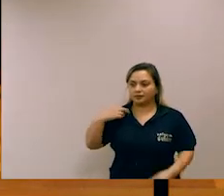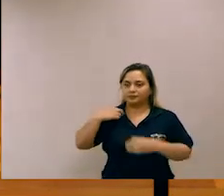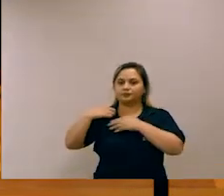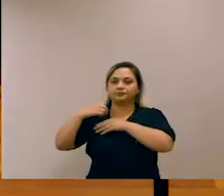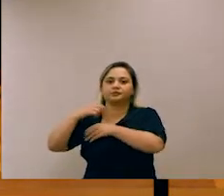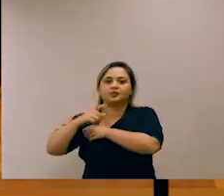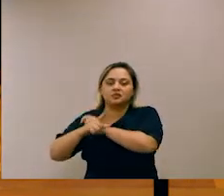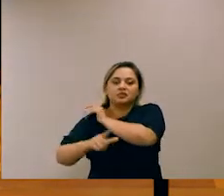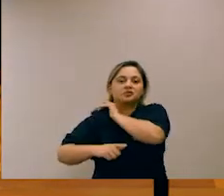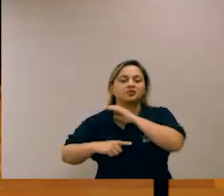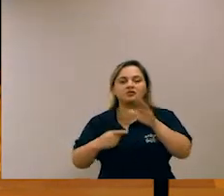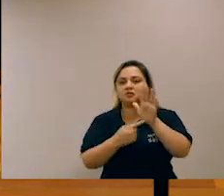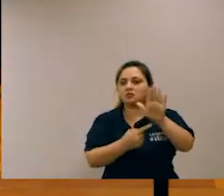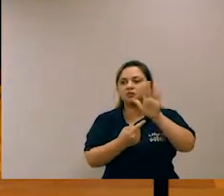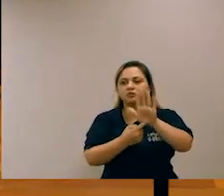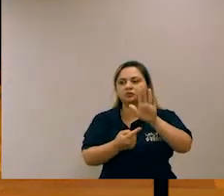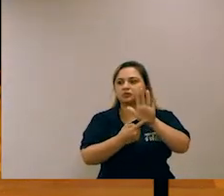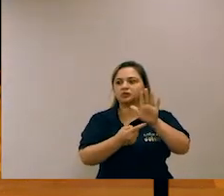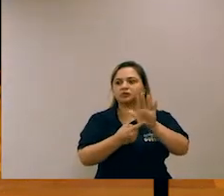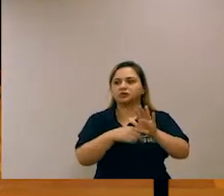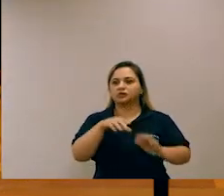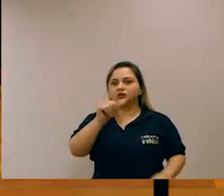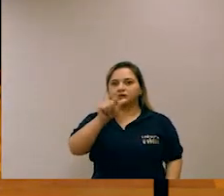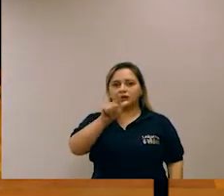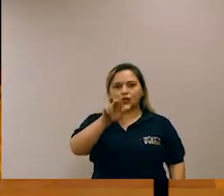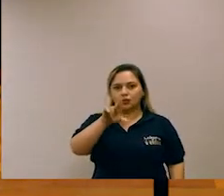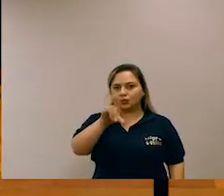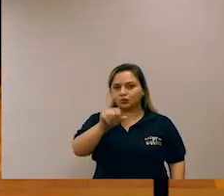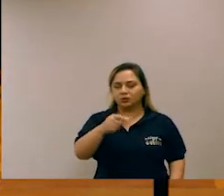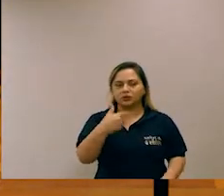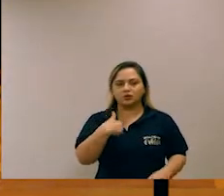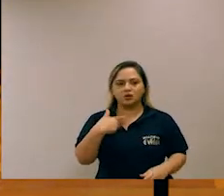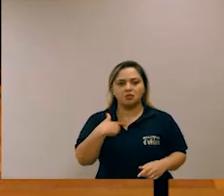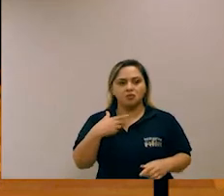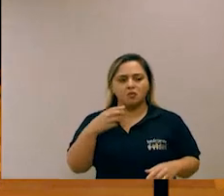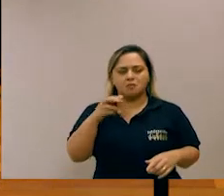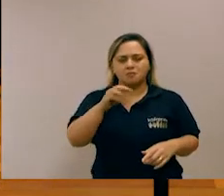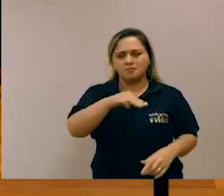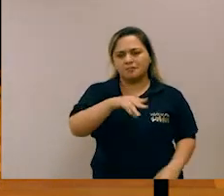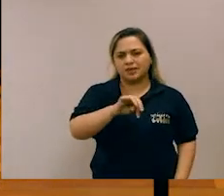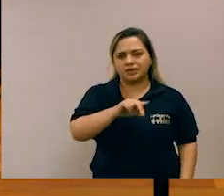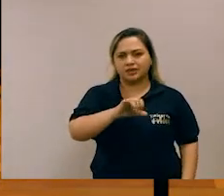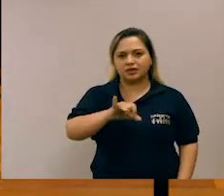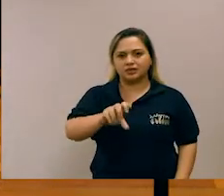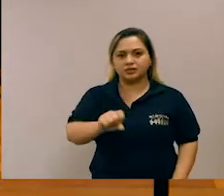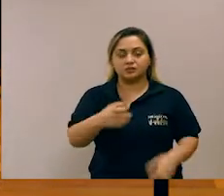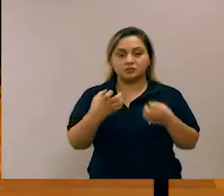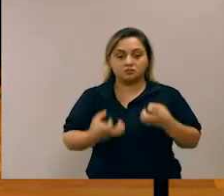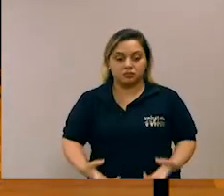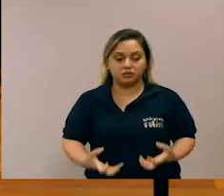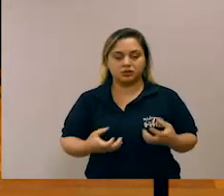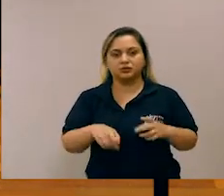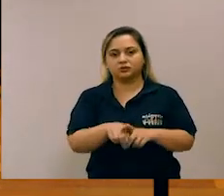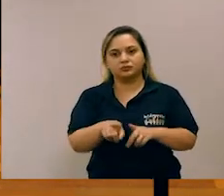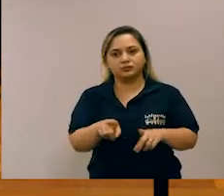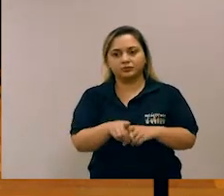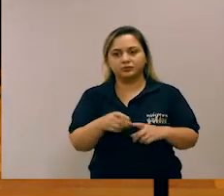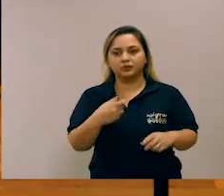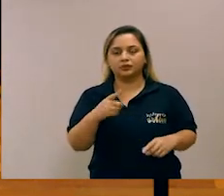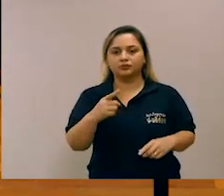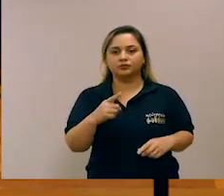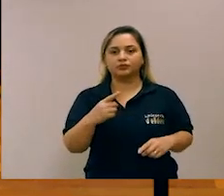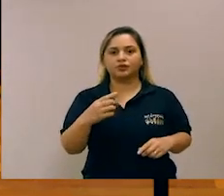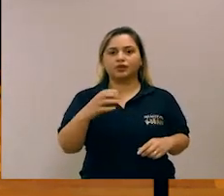be hospitalized. So there were no heavy metals there, and they were not impacted, and it was